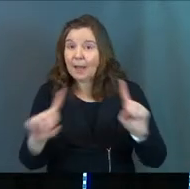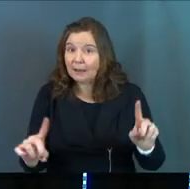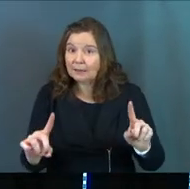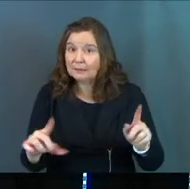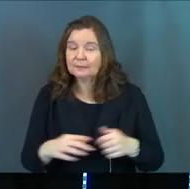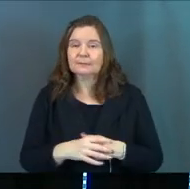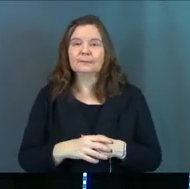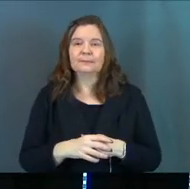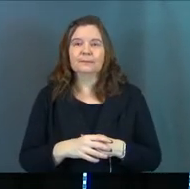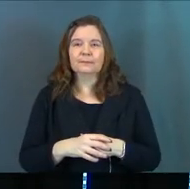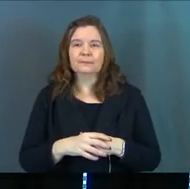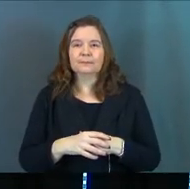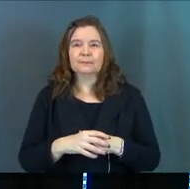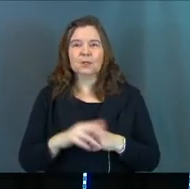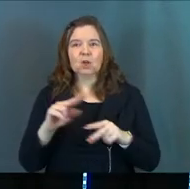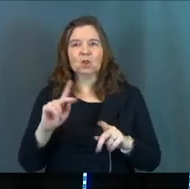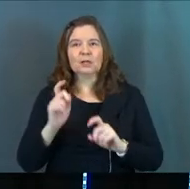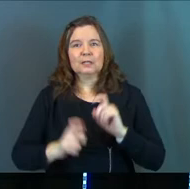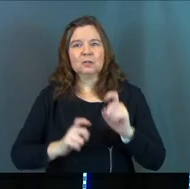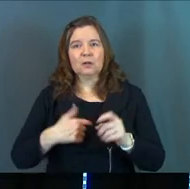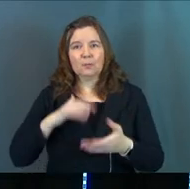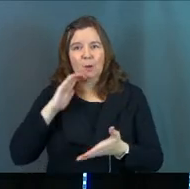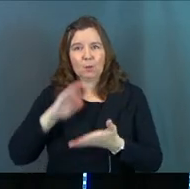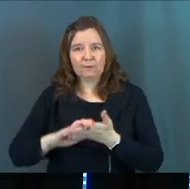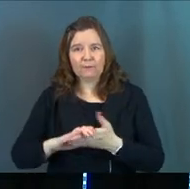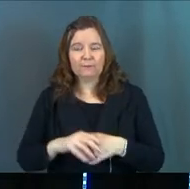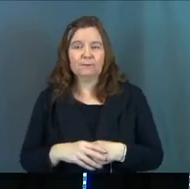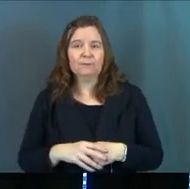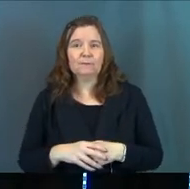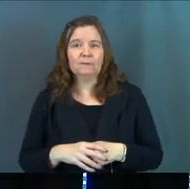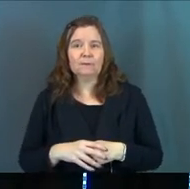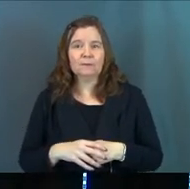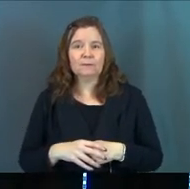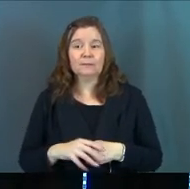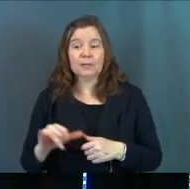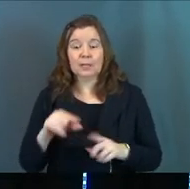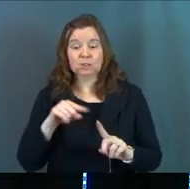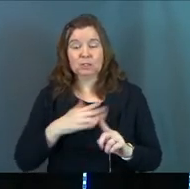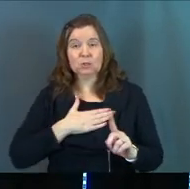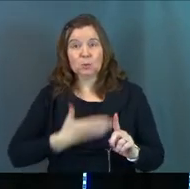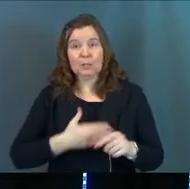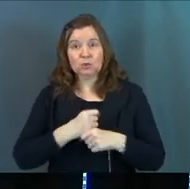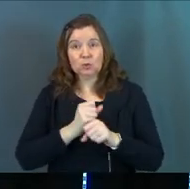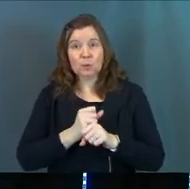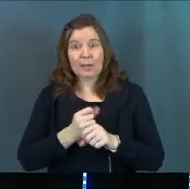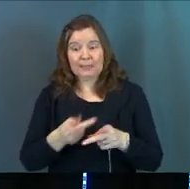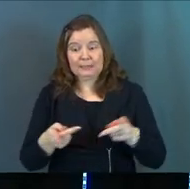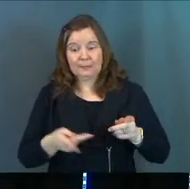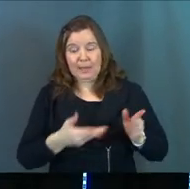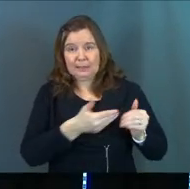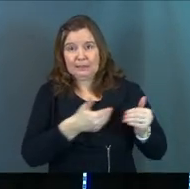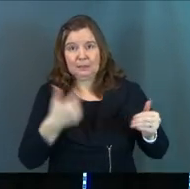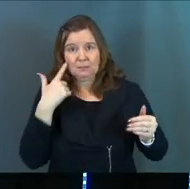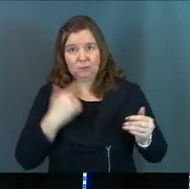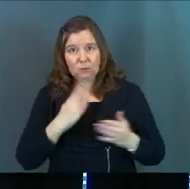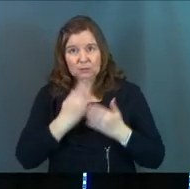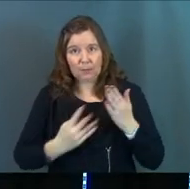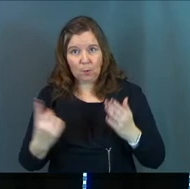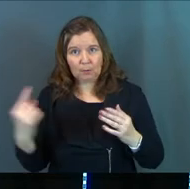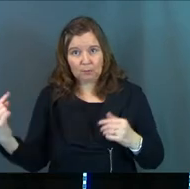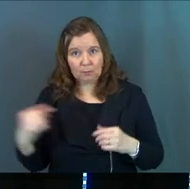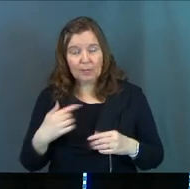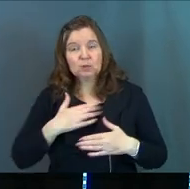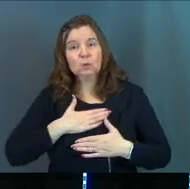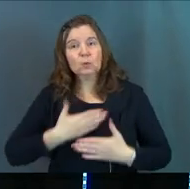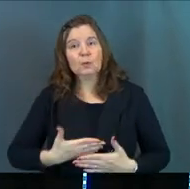But look at the generosity of my wife. Like, she's willing to create space for somebody.